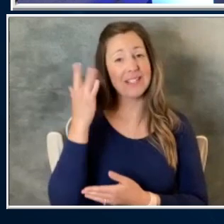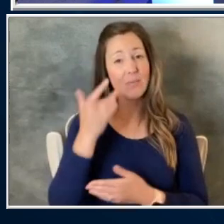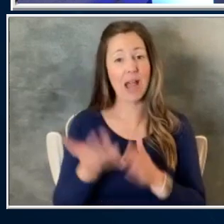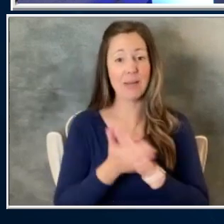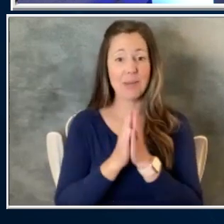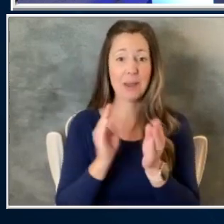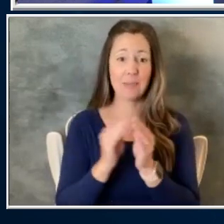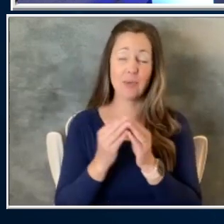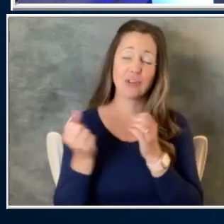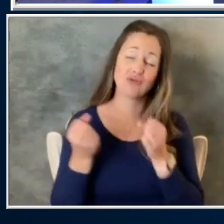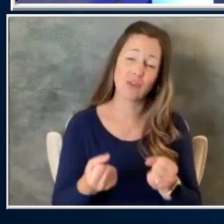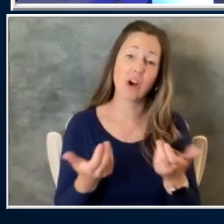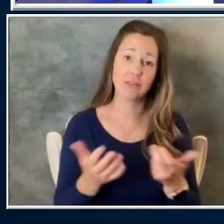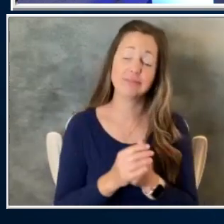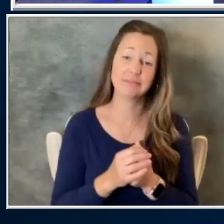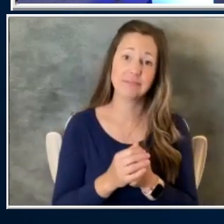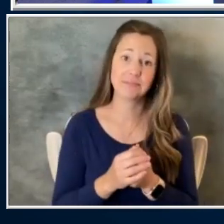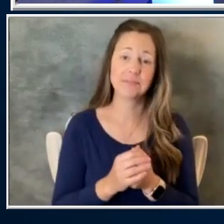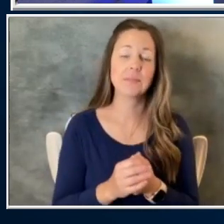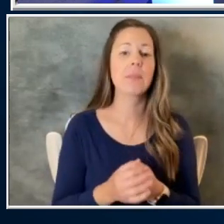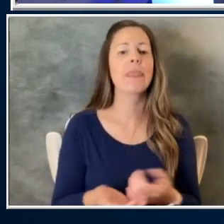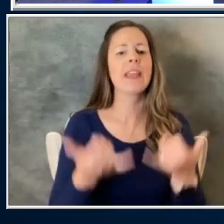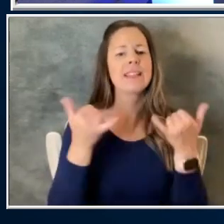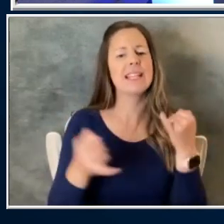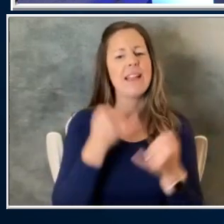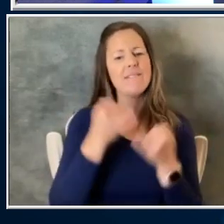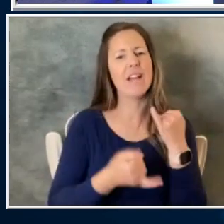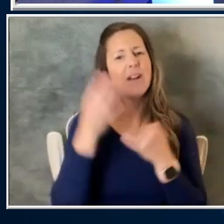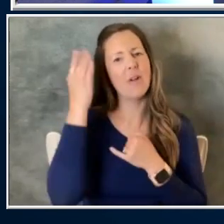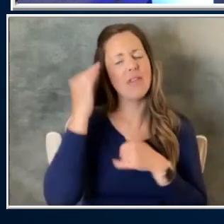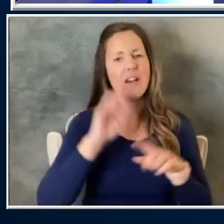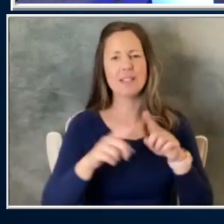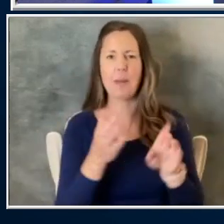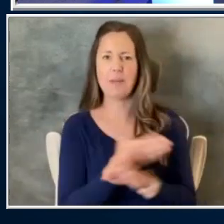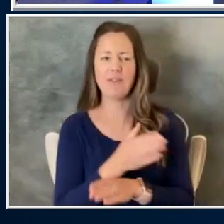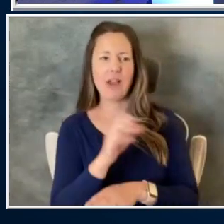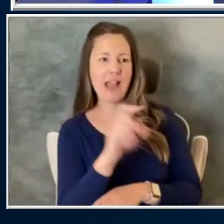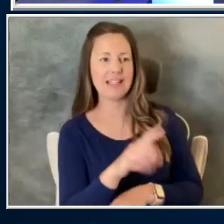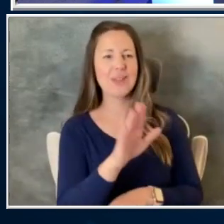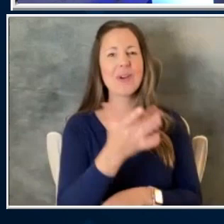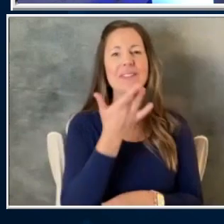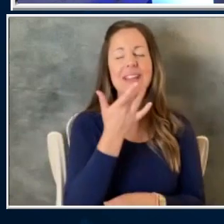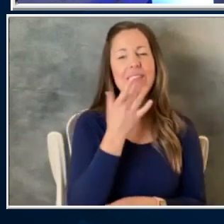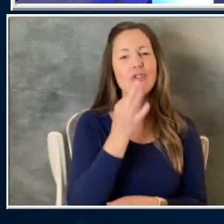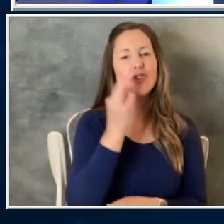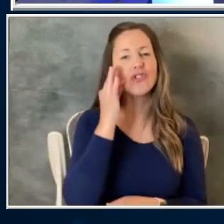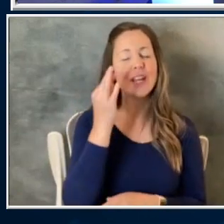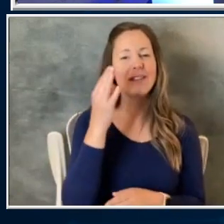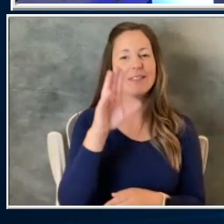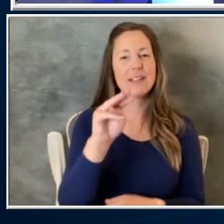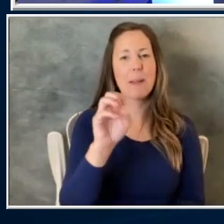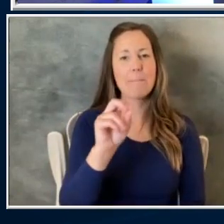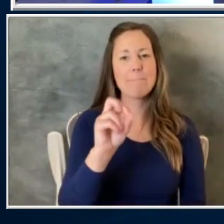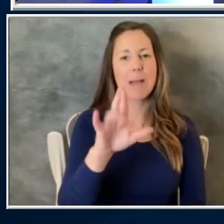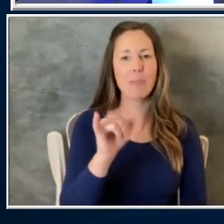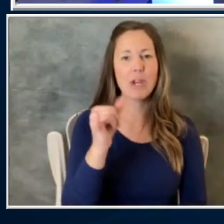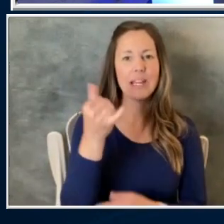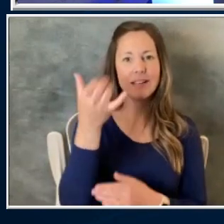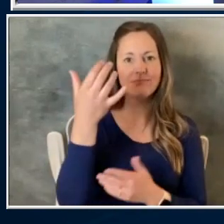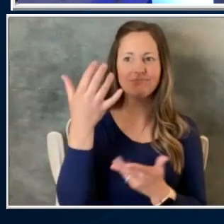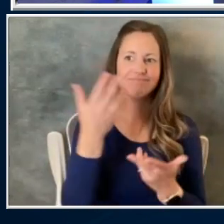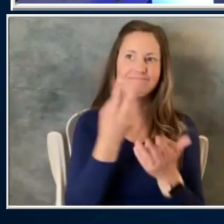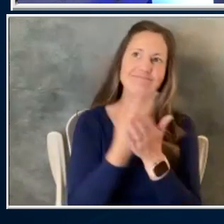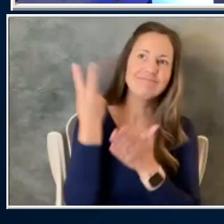get today's takeaways. But before we do, I've got to ask you, what's your favorite Chiefs memory from being down there on the field? Anything stick out,